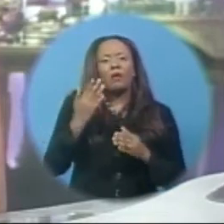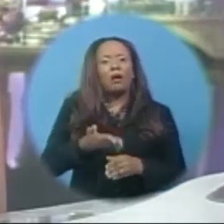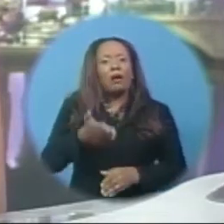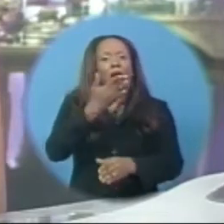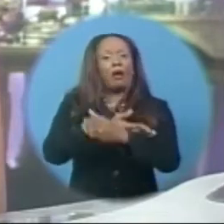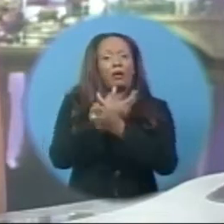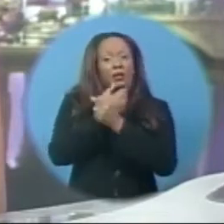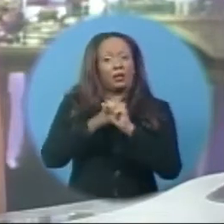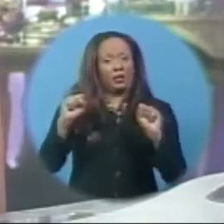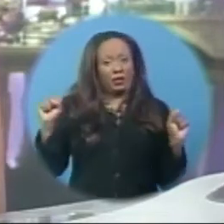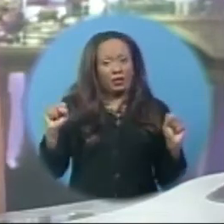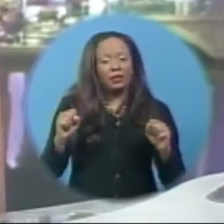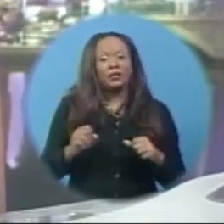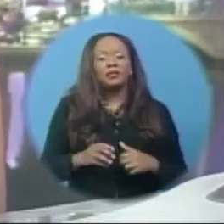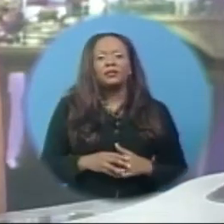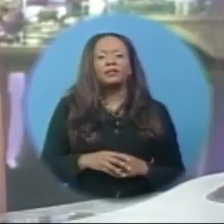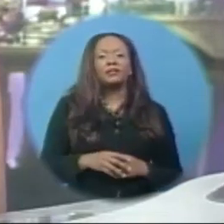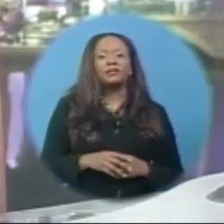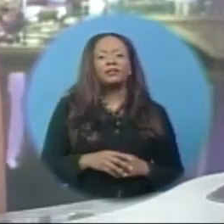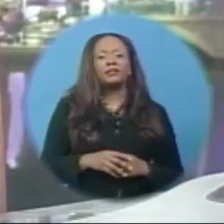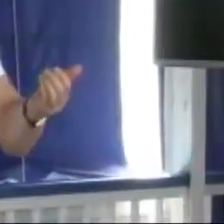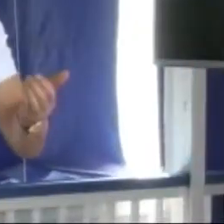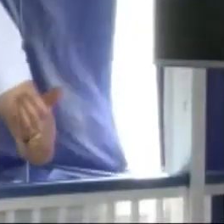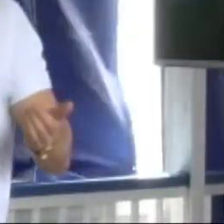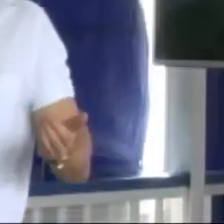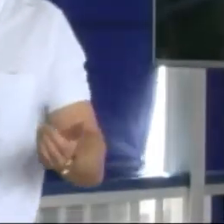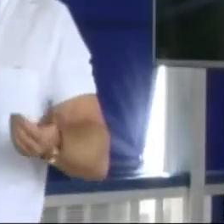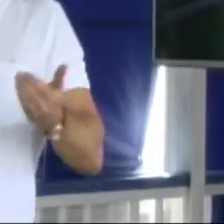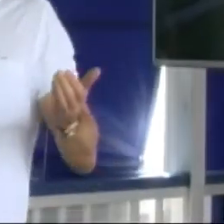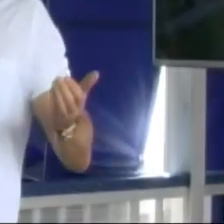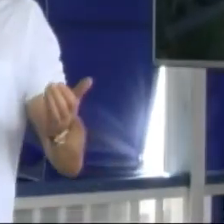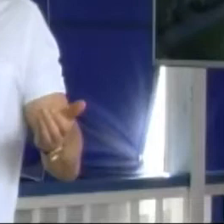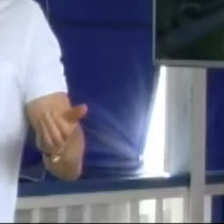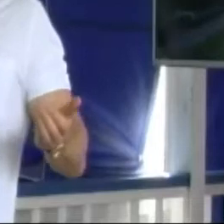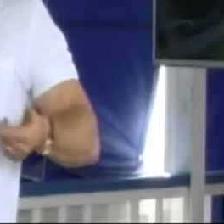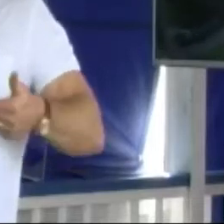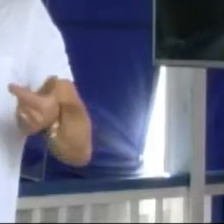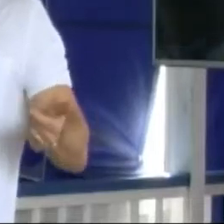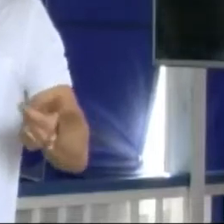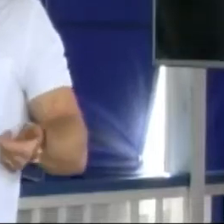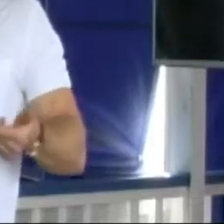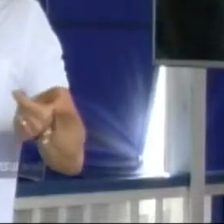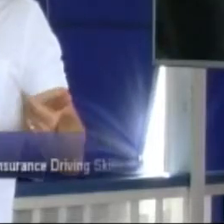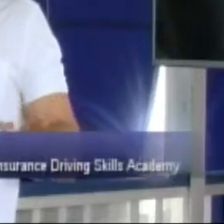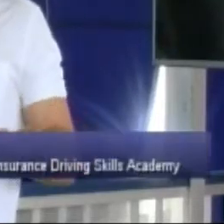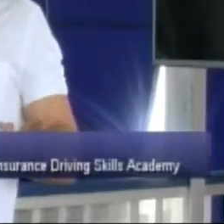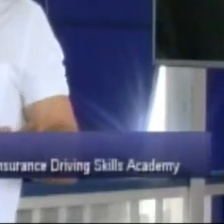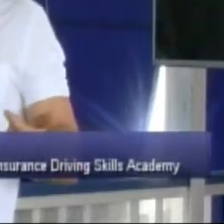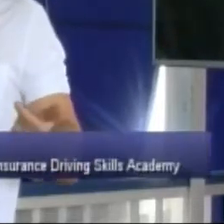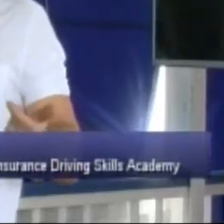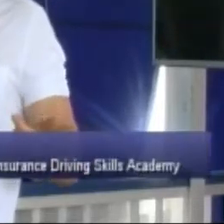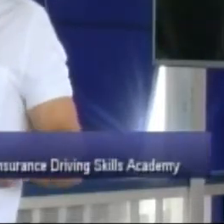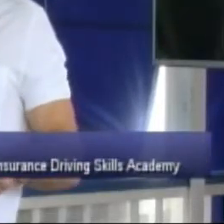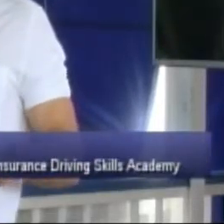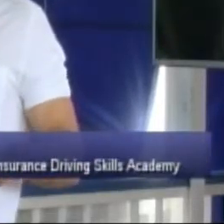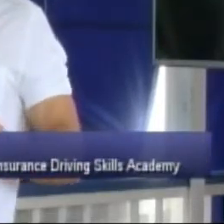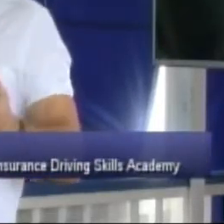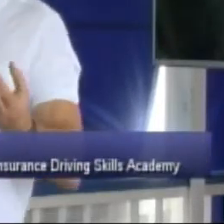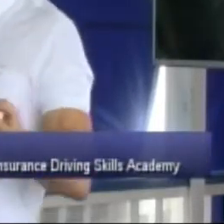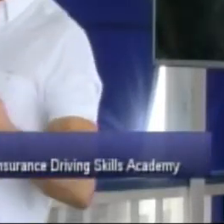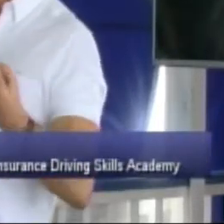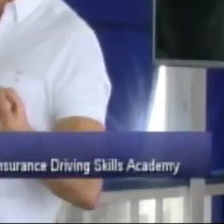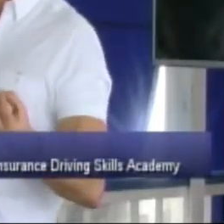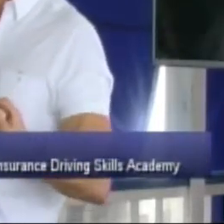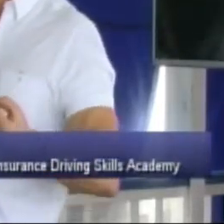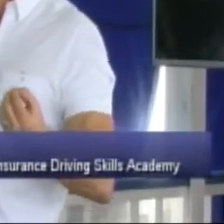behind the wheel. When you get to the racetrack here, professionals experienced both in road driver and defensive driver